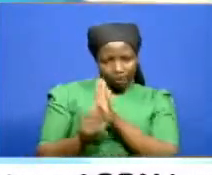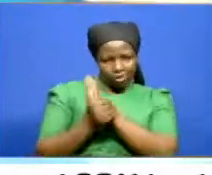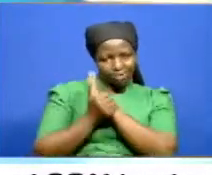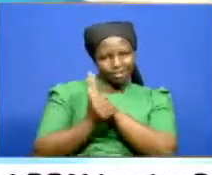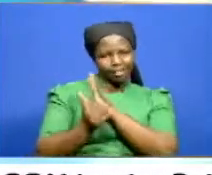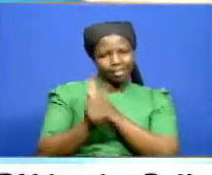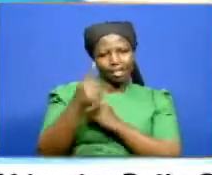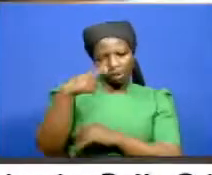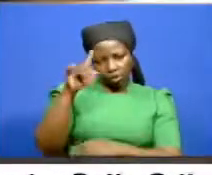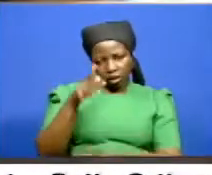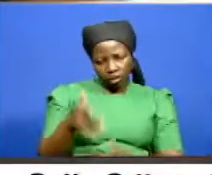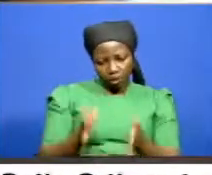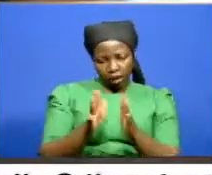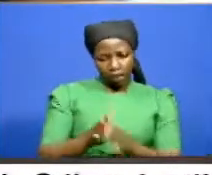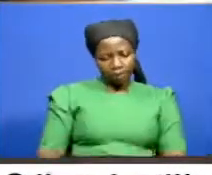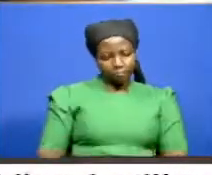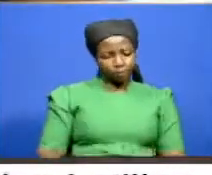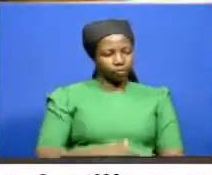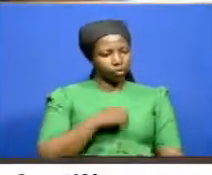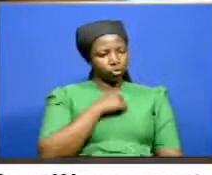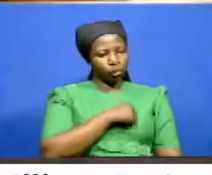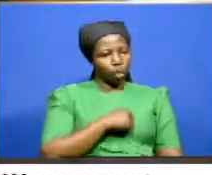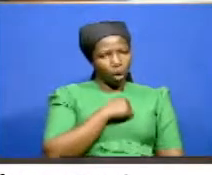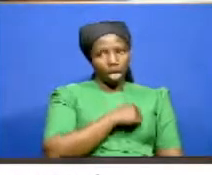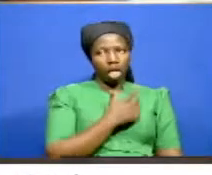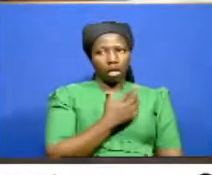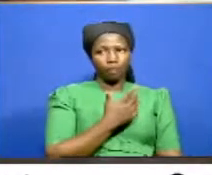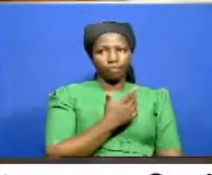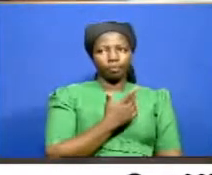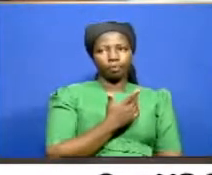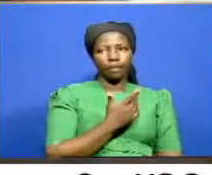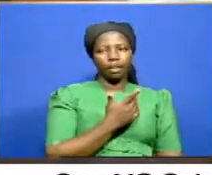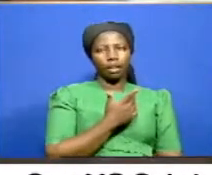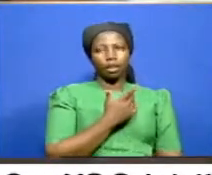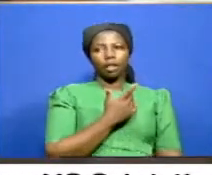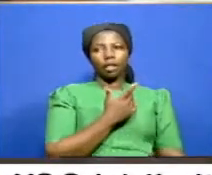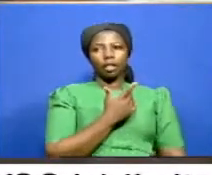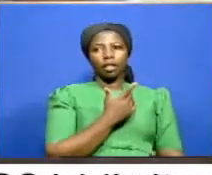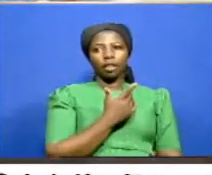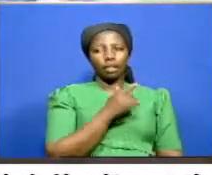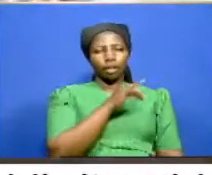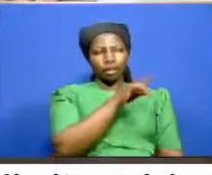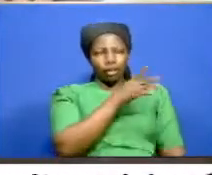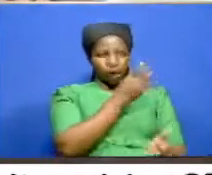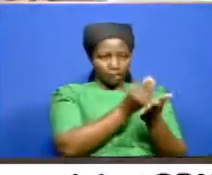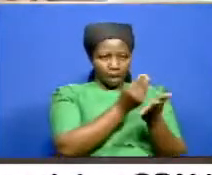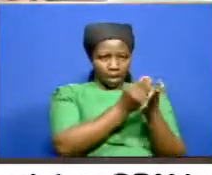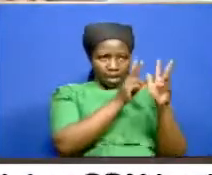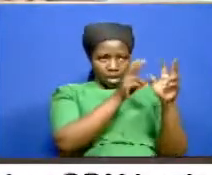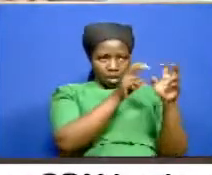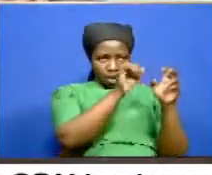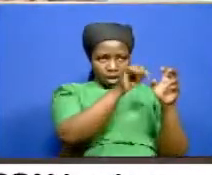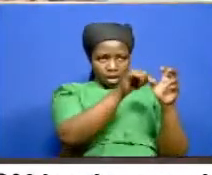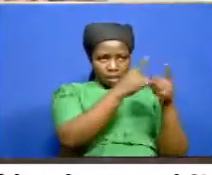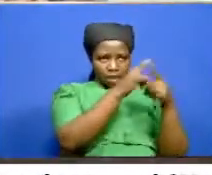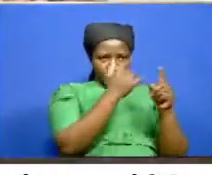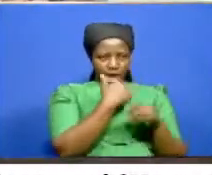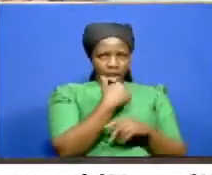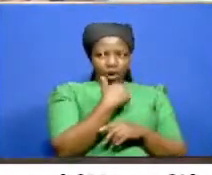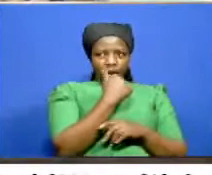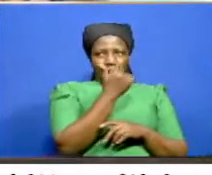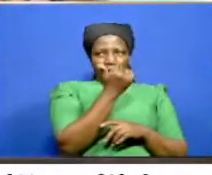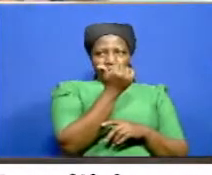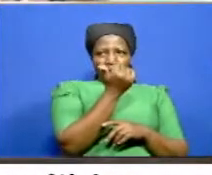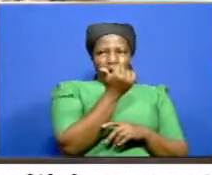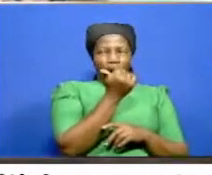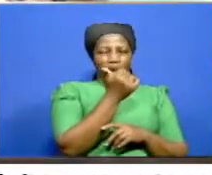and I'm sorry to go this direction, but it's always a money issue, yes. But is there the minimum, the bare minimum we